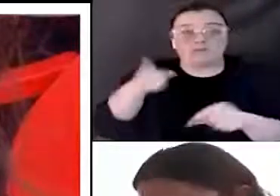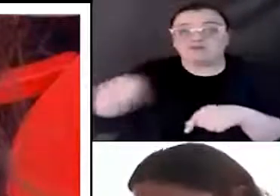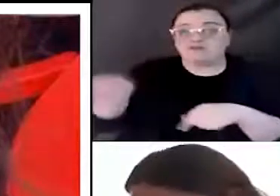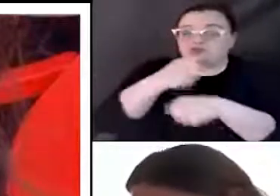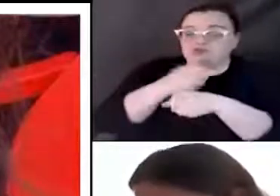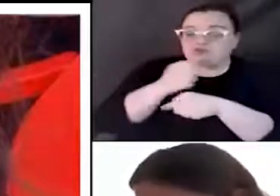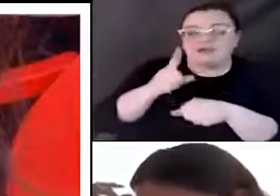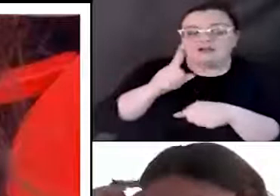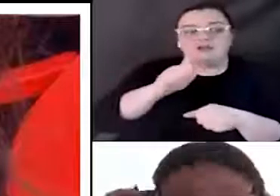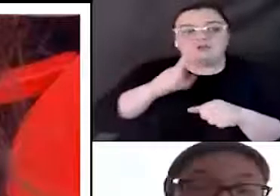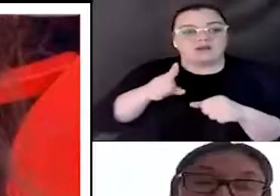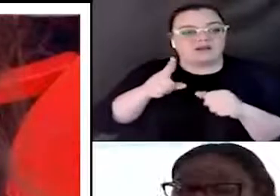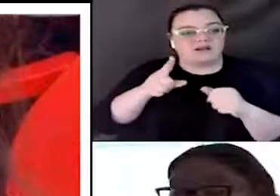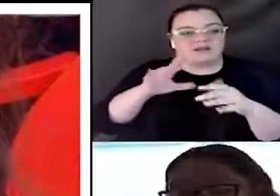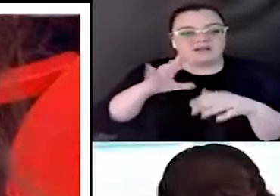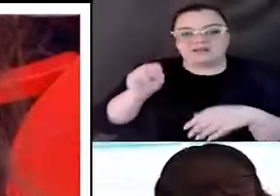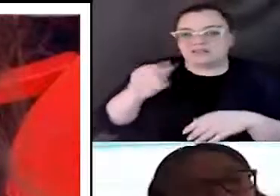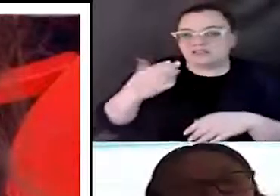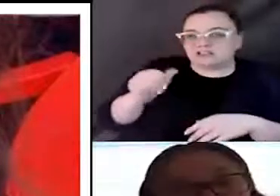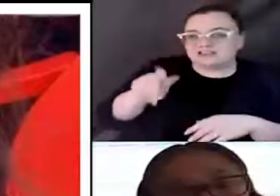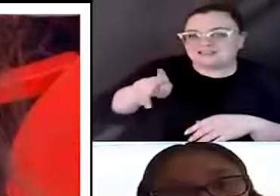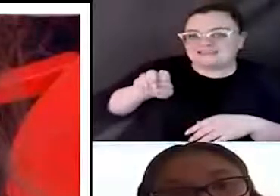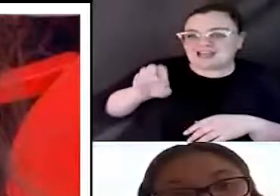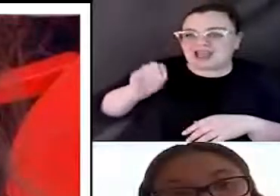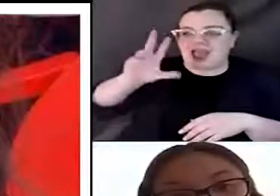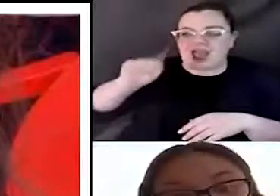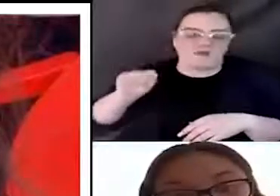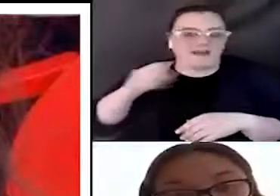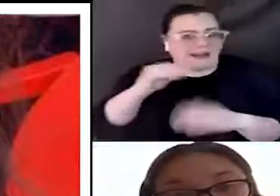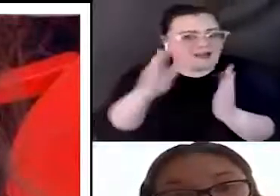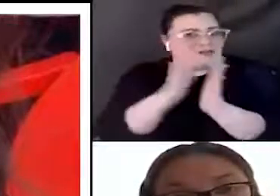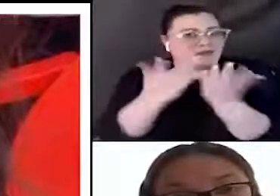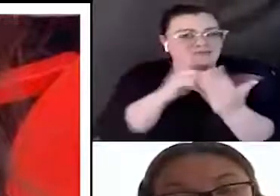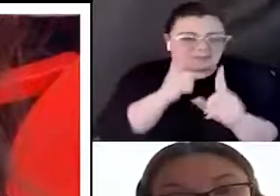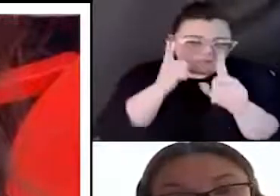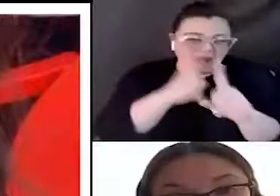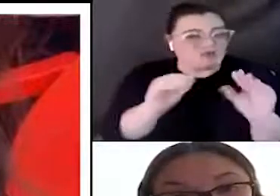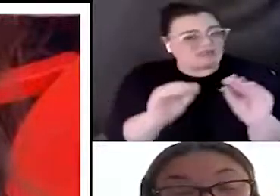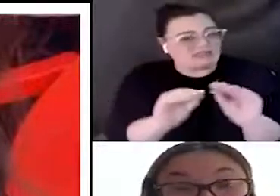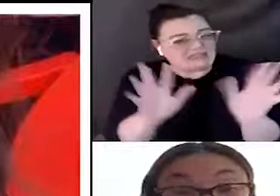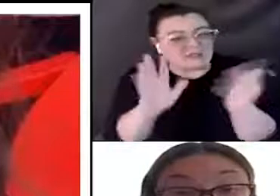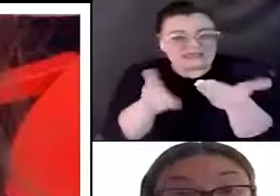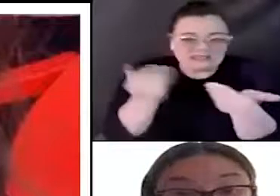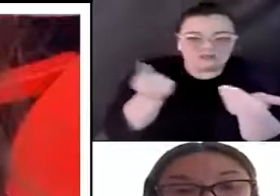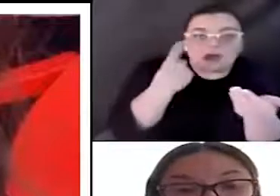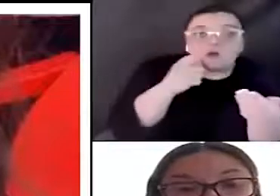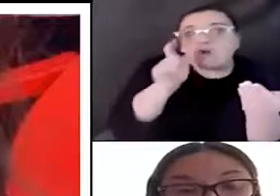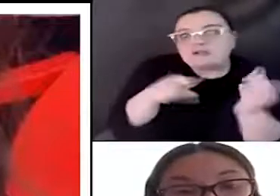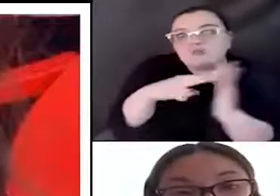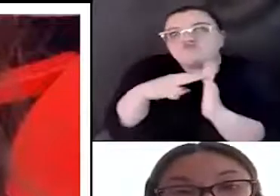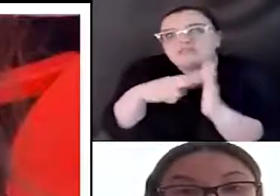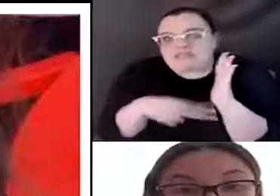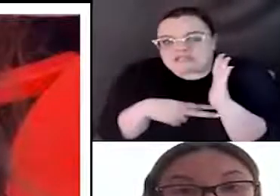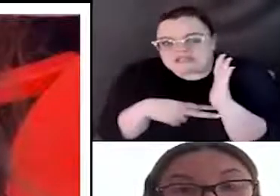the ShakeOut and all these programs, create a book that is straight to the point. It's simple to understand, no need to read. The